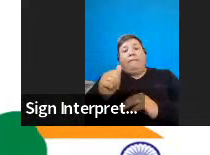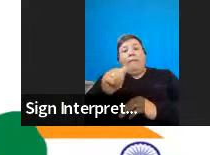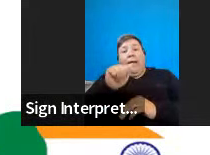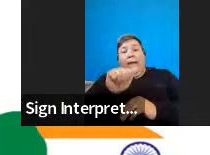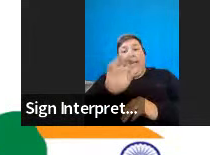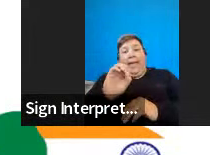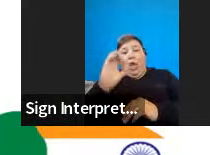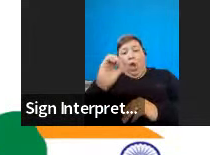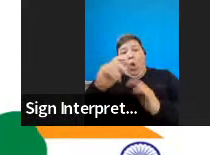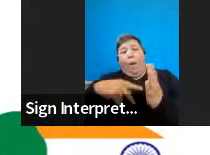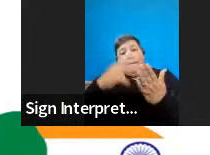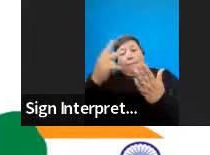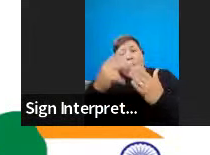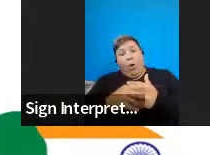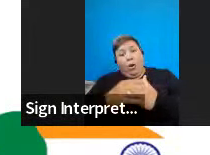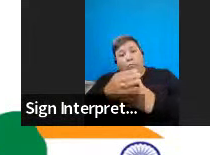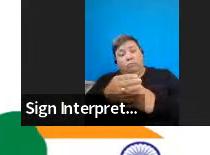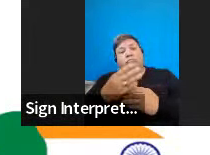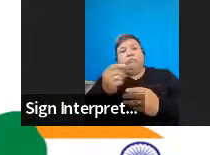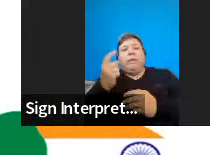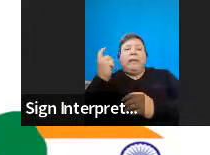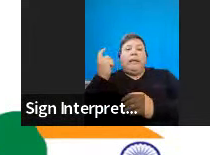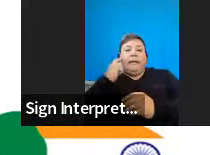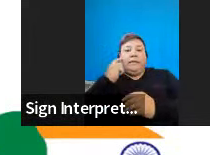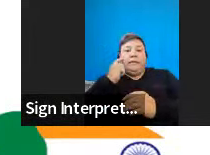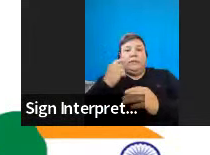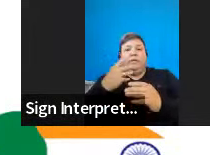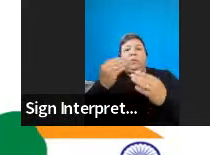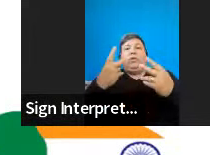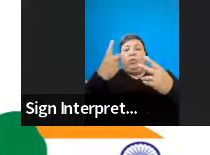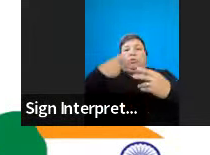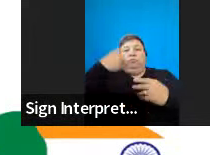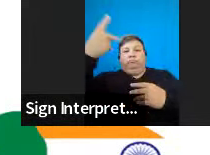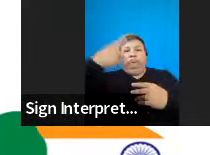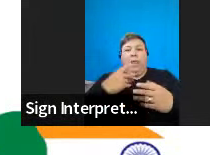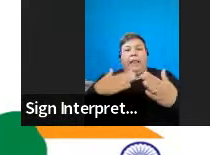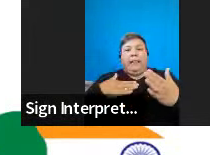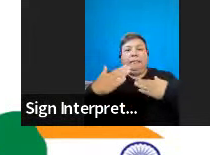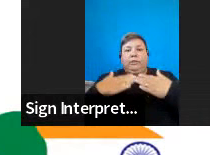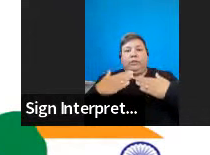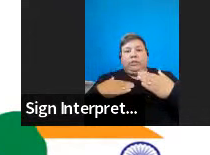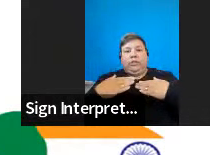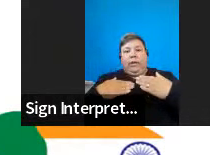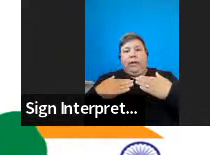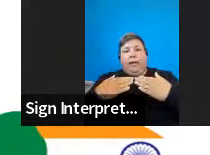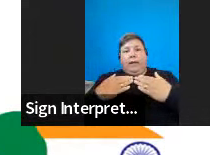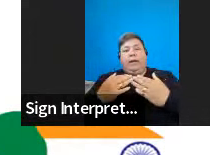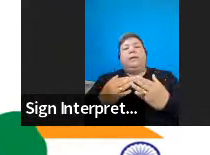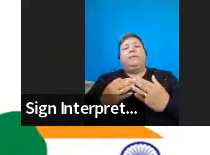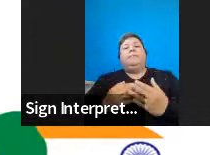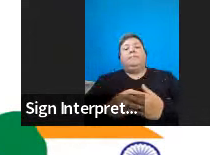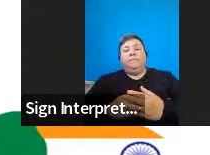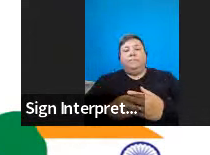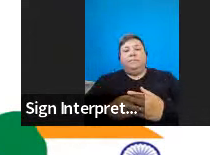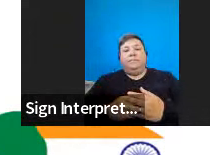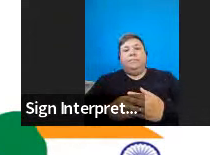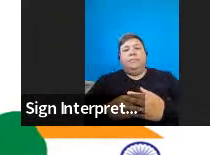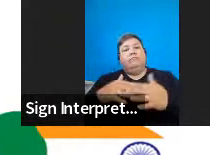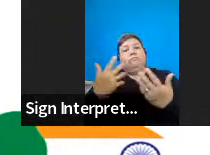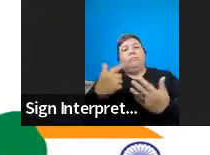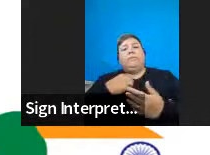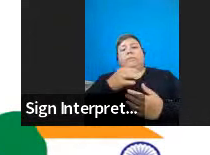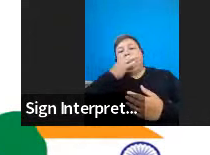that is collaborative between the two administrations, so between the two government agencies. So we're saying that